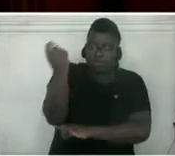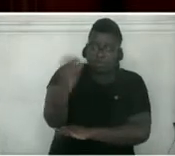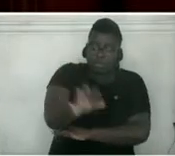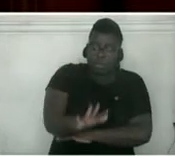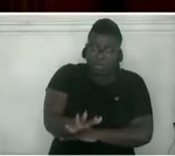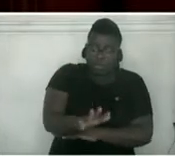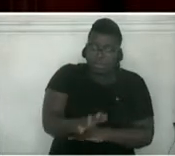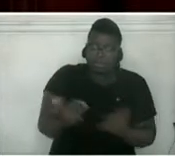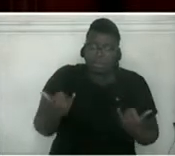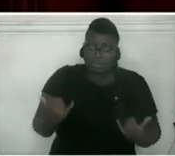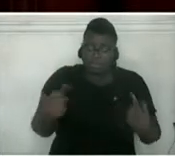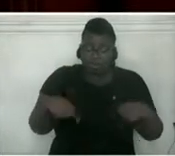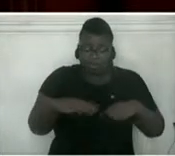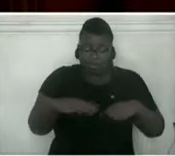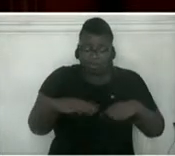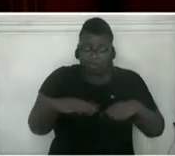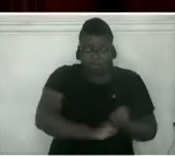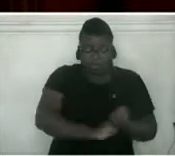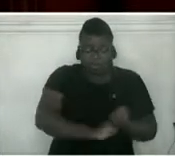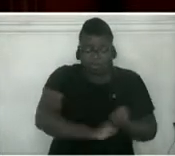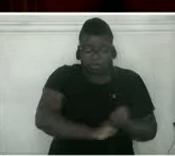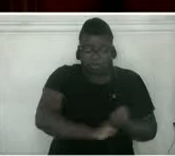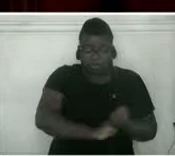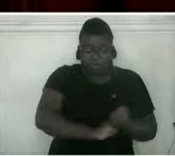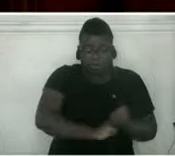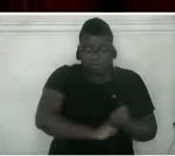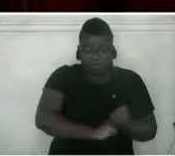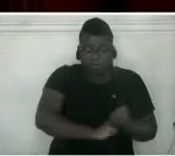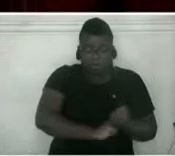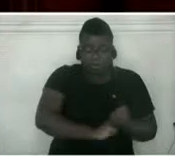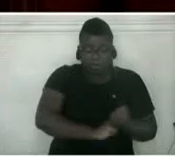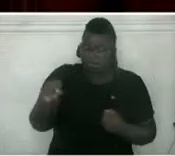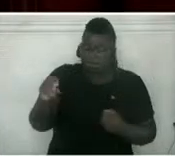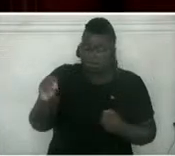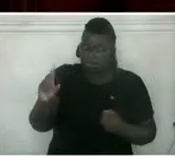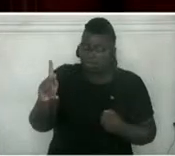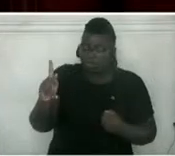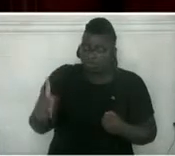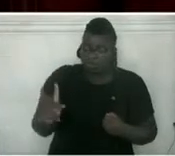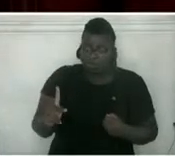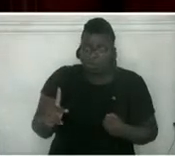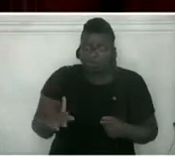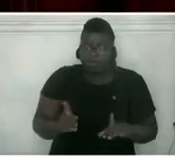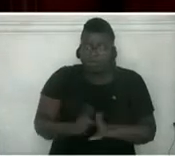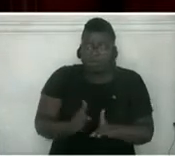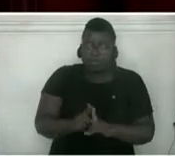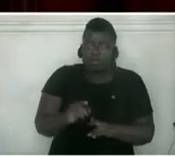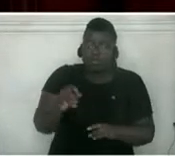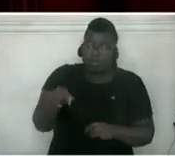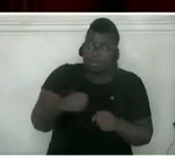We are in support of livestock value chain, and during